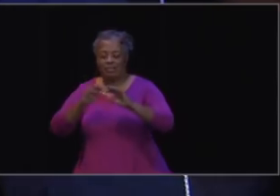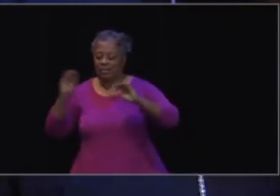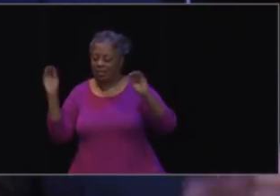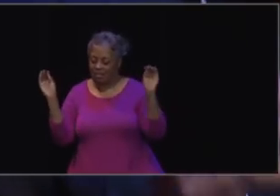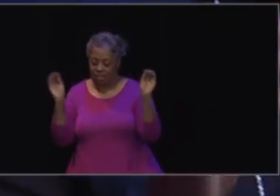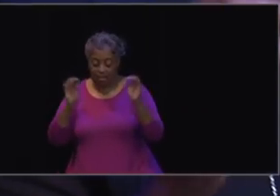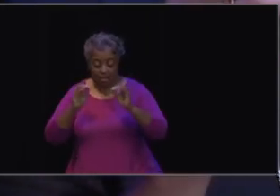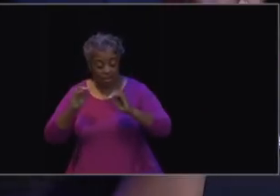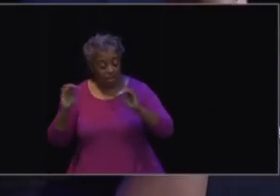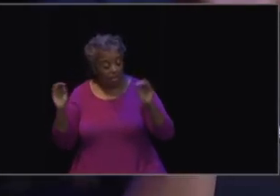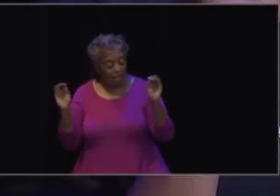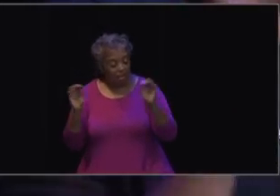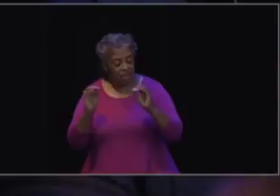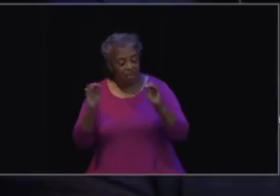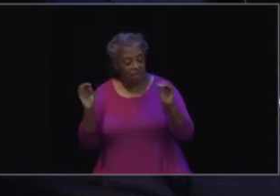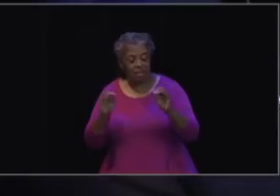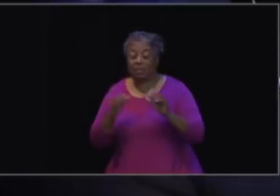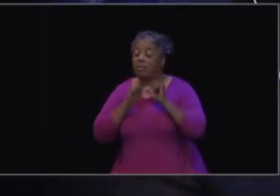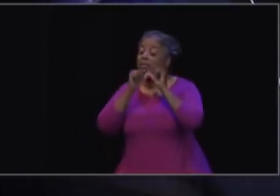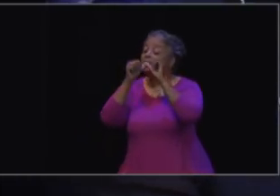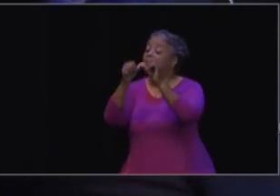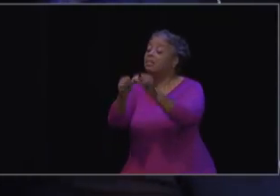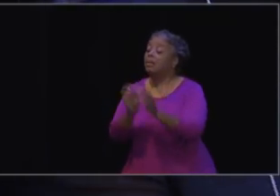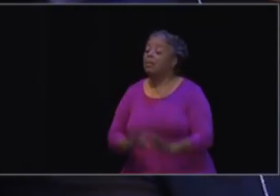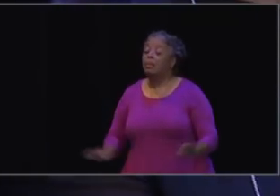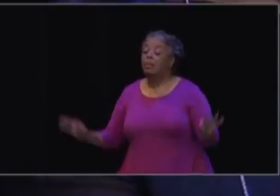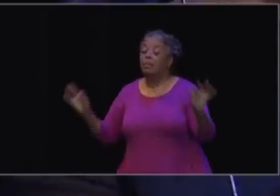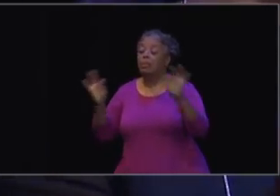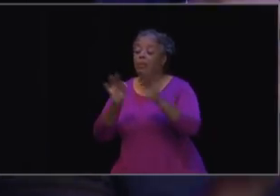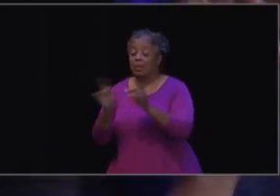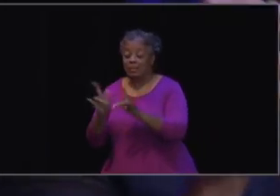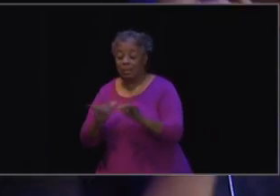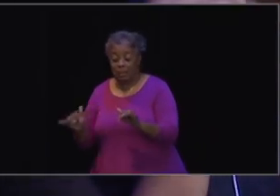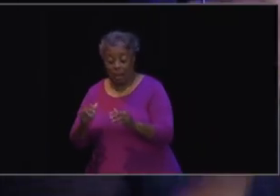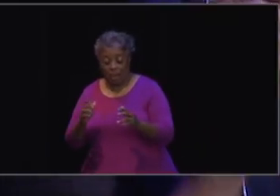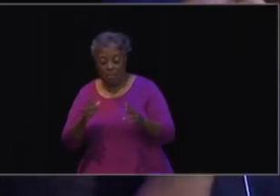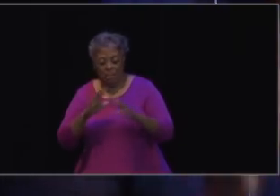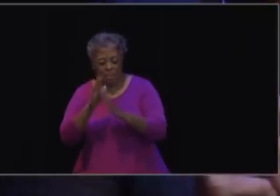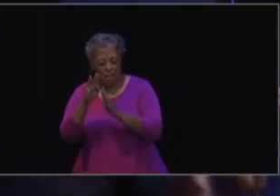She will never be. She.